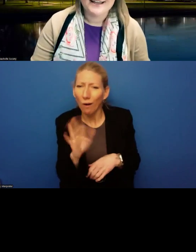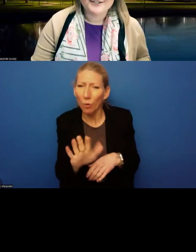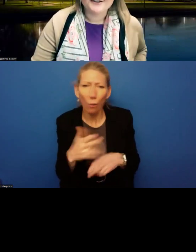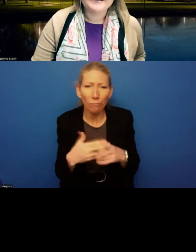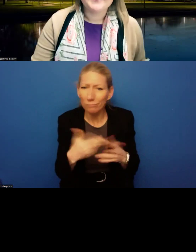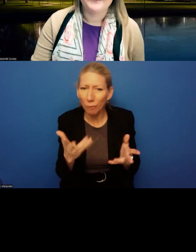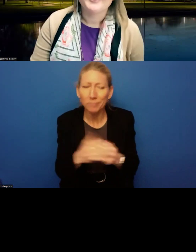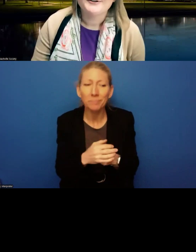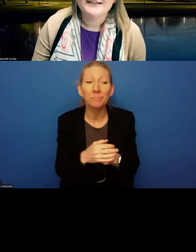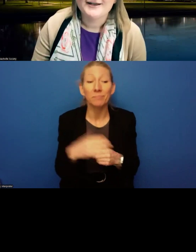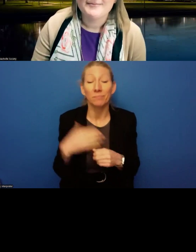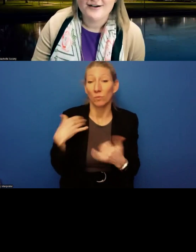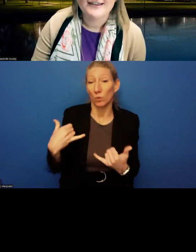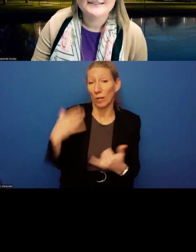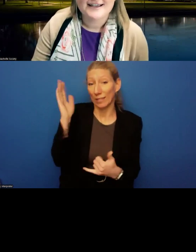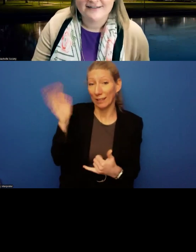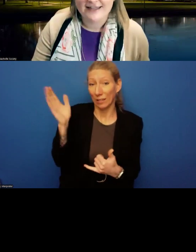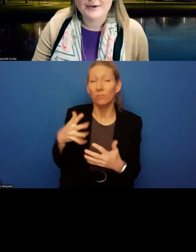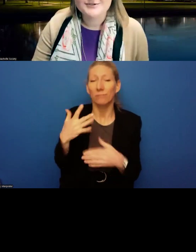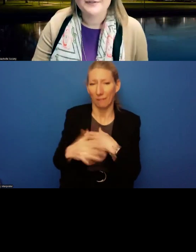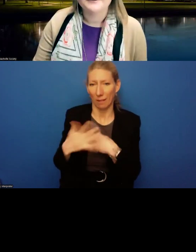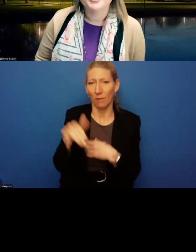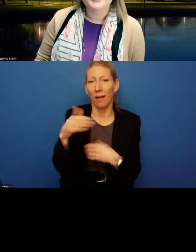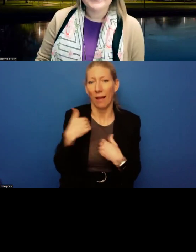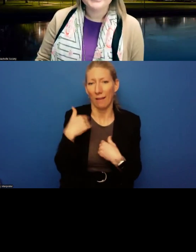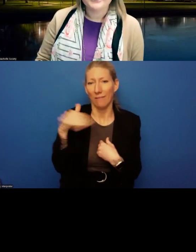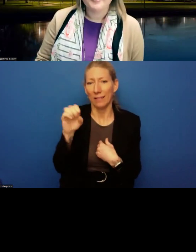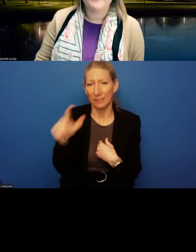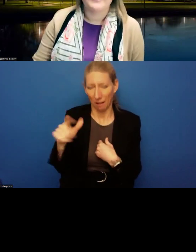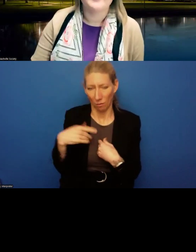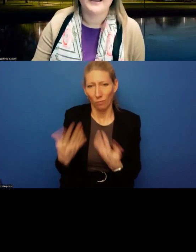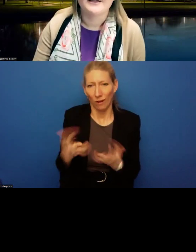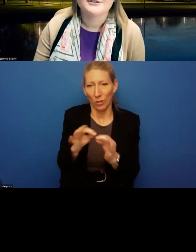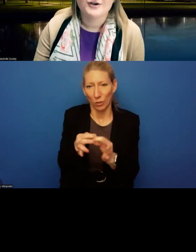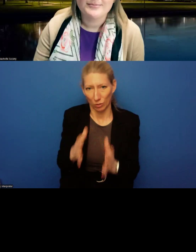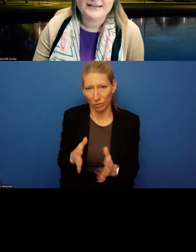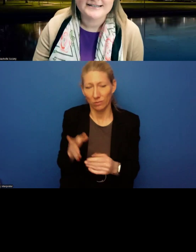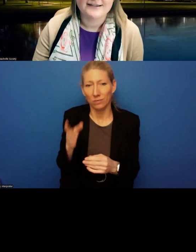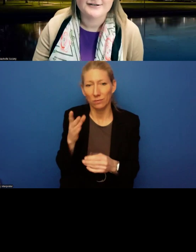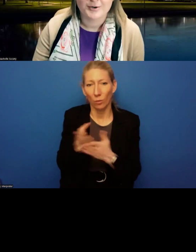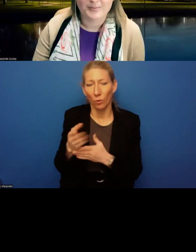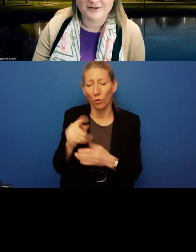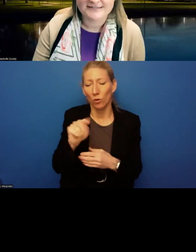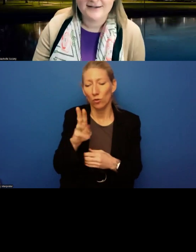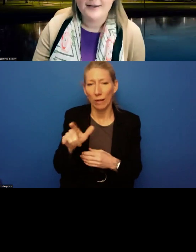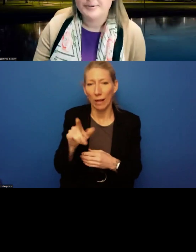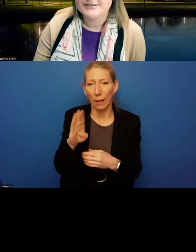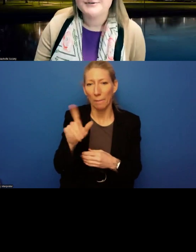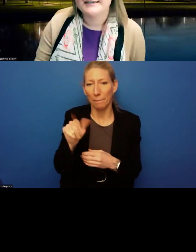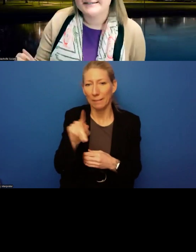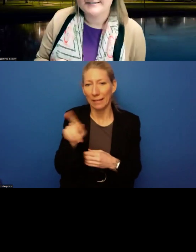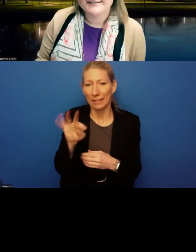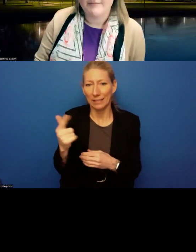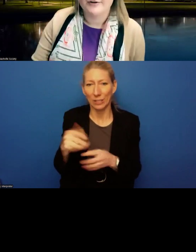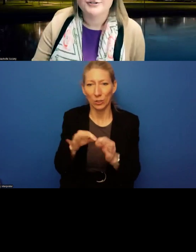Today's lecture is available in American Sign Language with interpretation provided by Trailblazing Interpreters. Please use